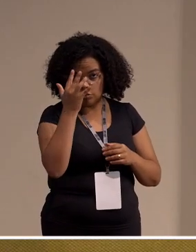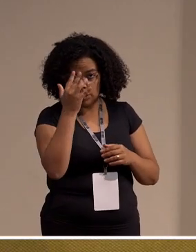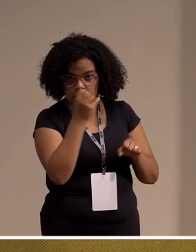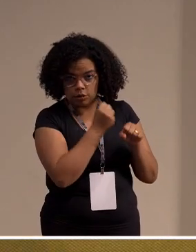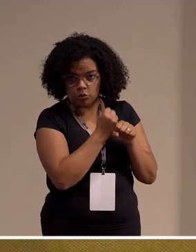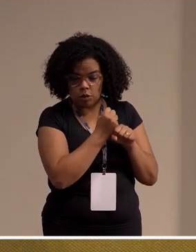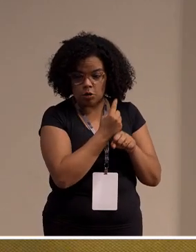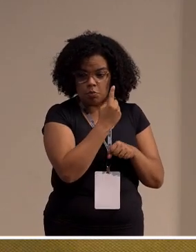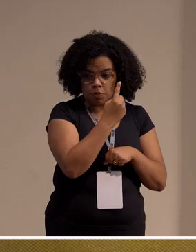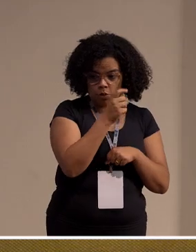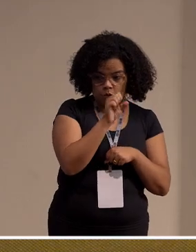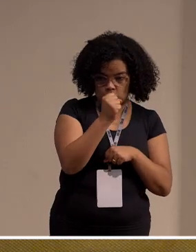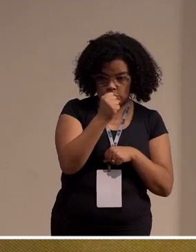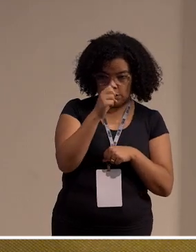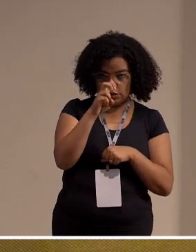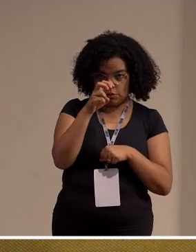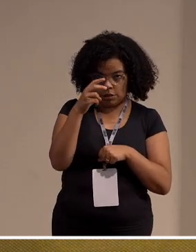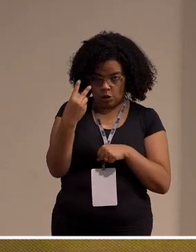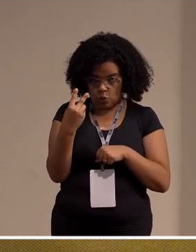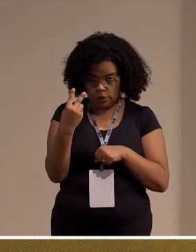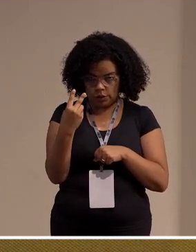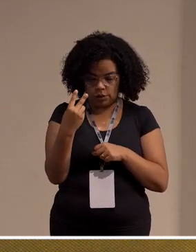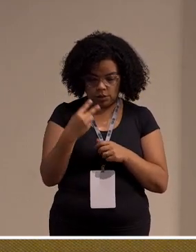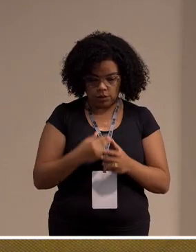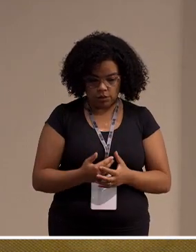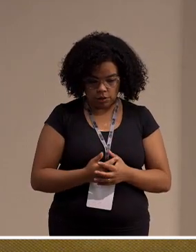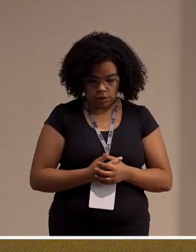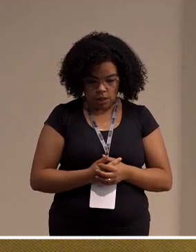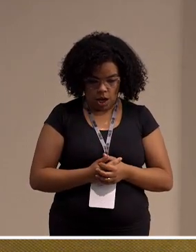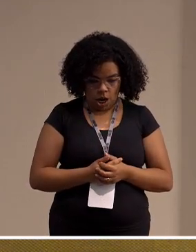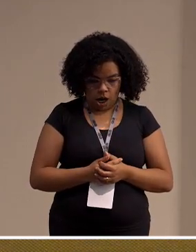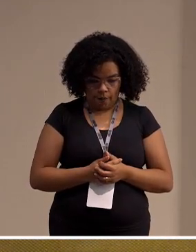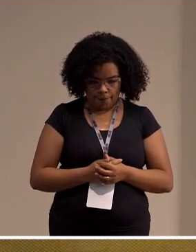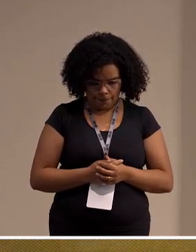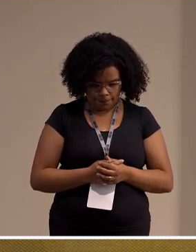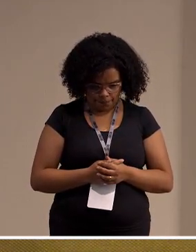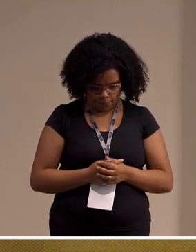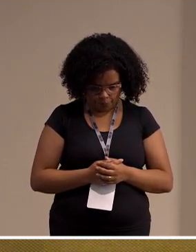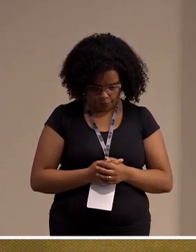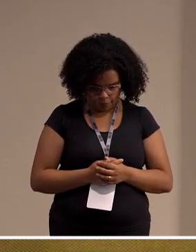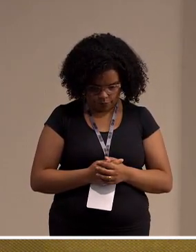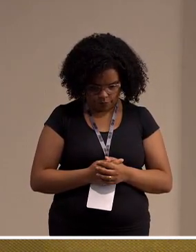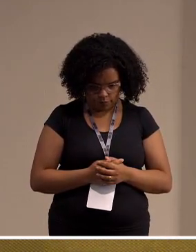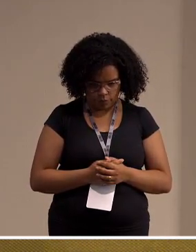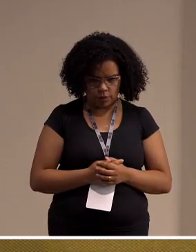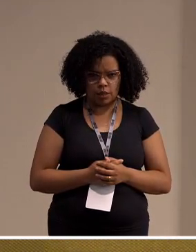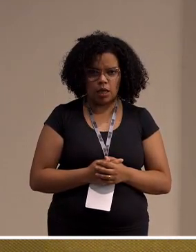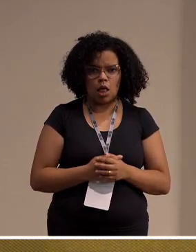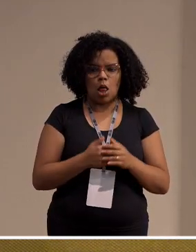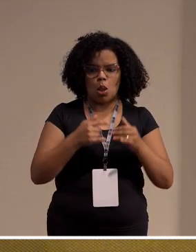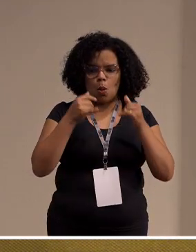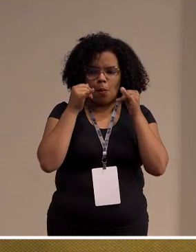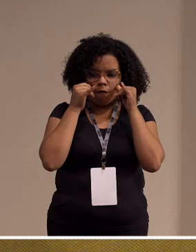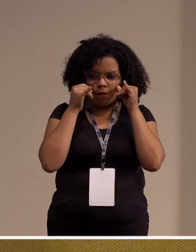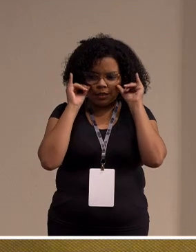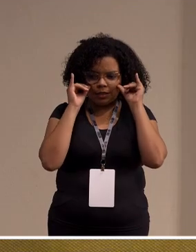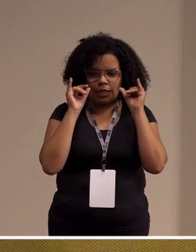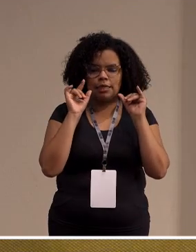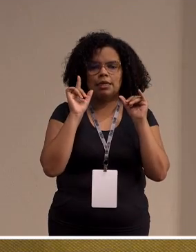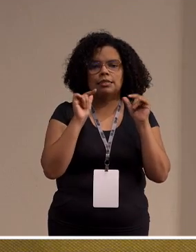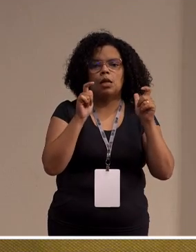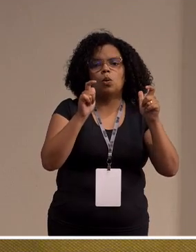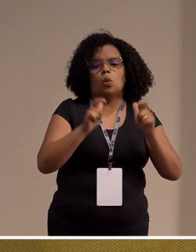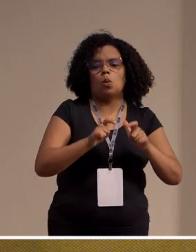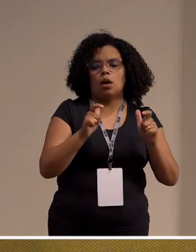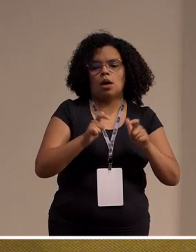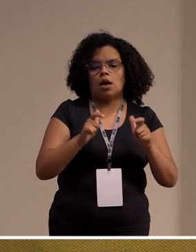On an unnamed, not an unnamed plantation, but on a plantation in an unnamed part of the American South.